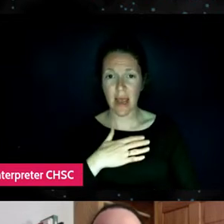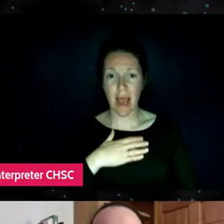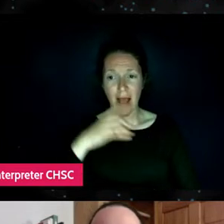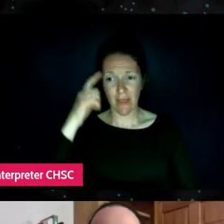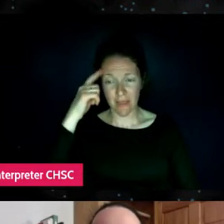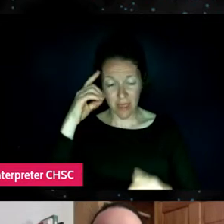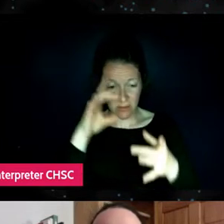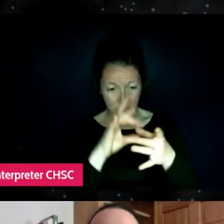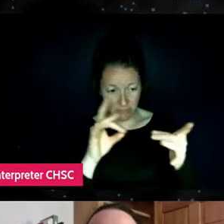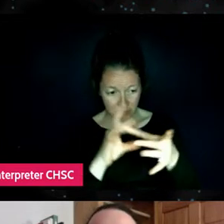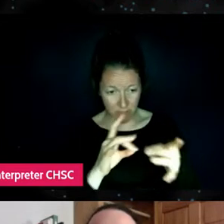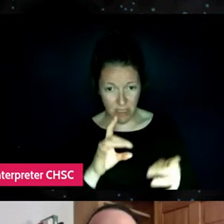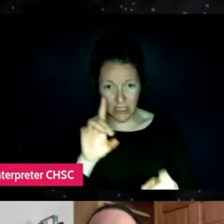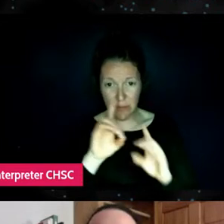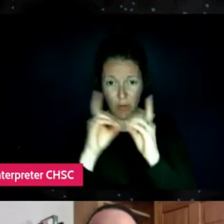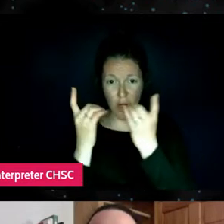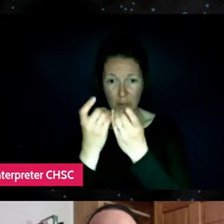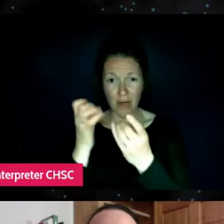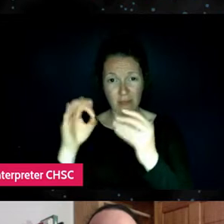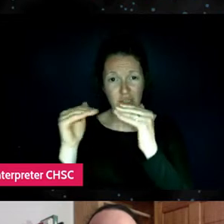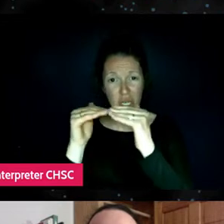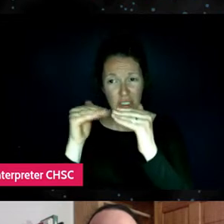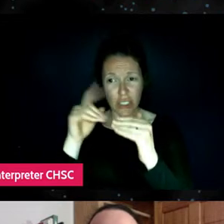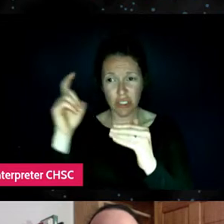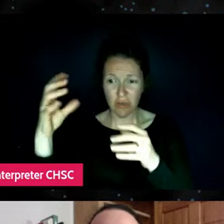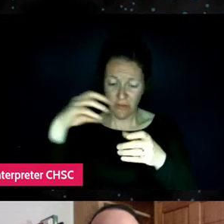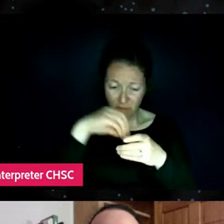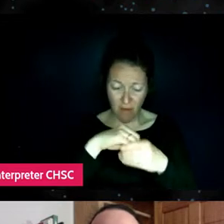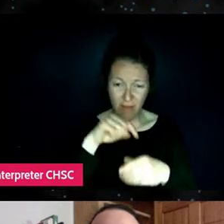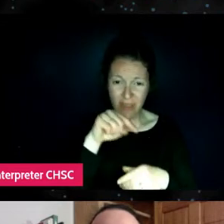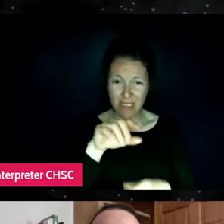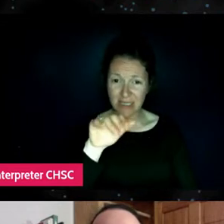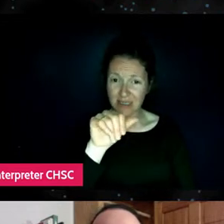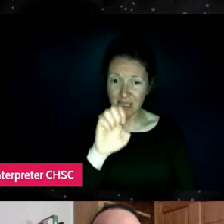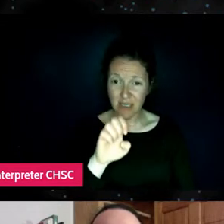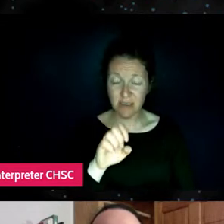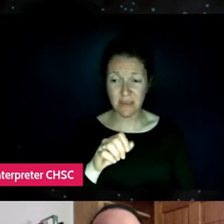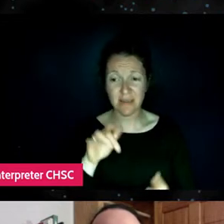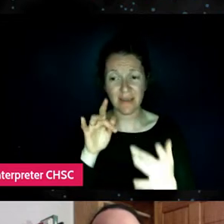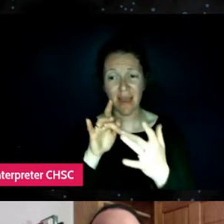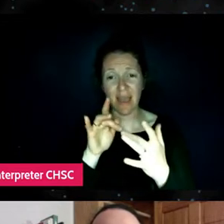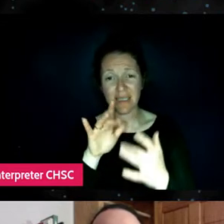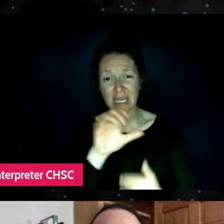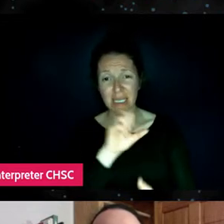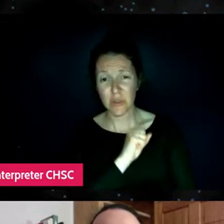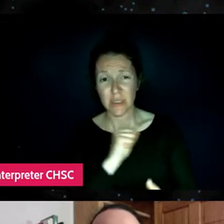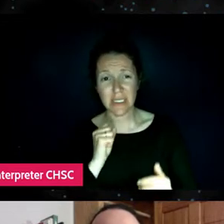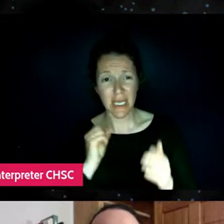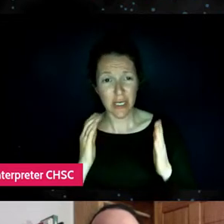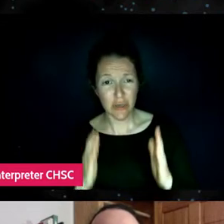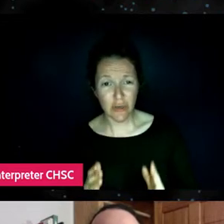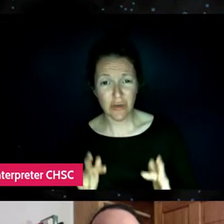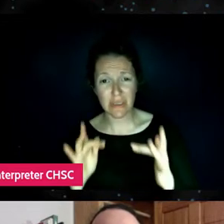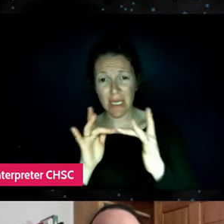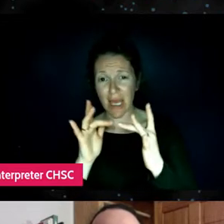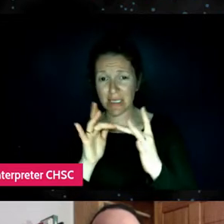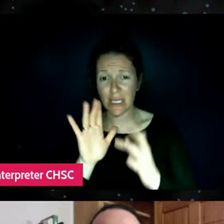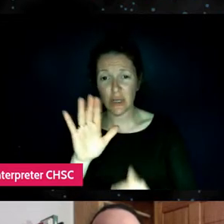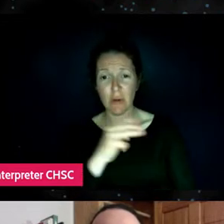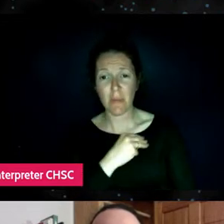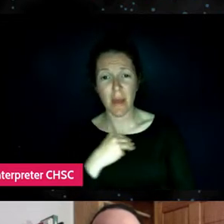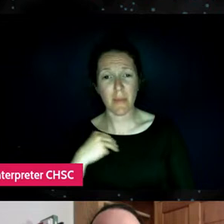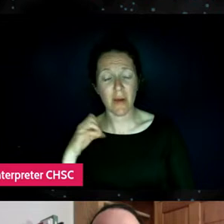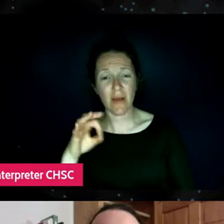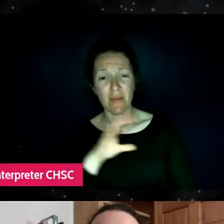do to deal with this case, you know, and talk to your senators, talk to your member of Congress, because they can put